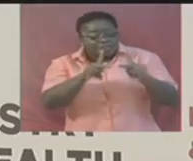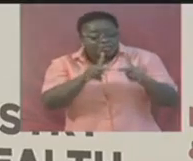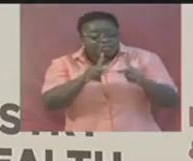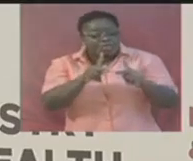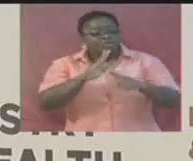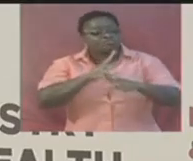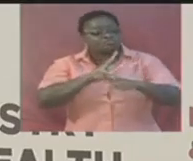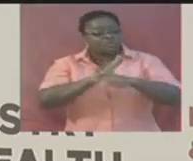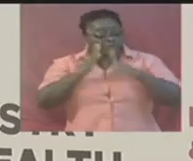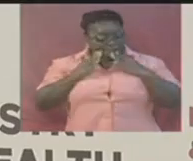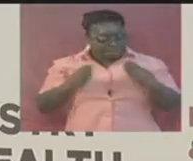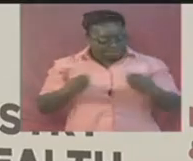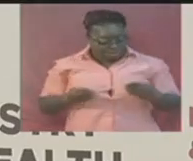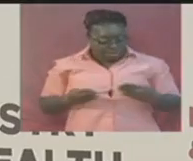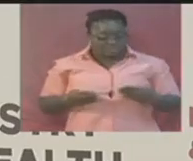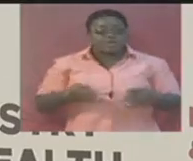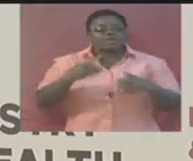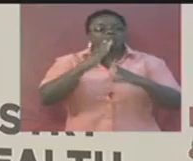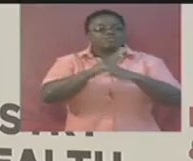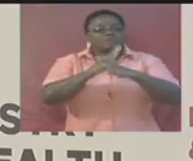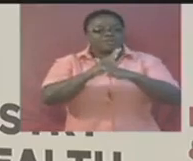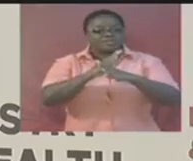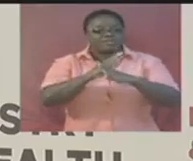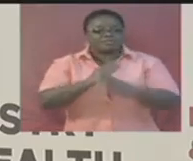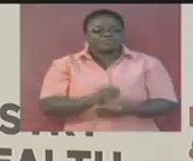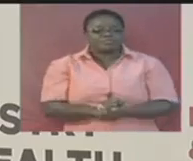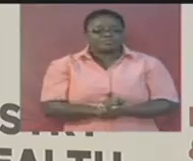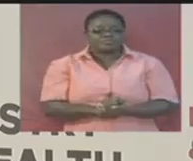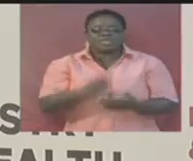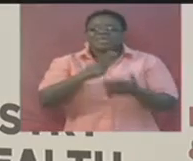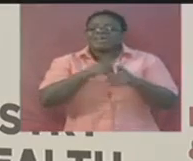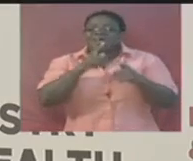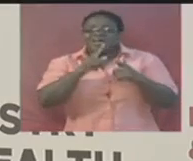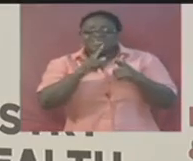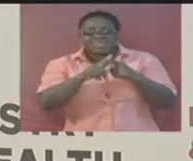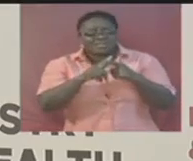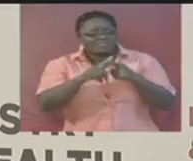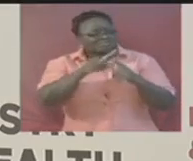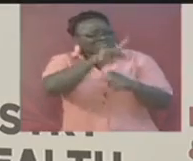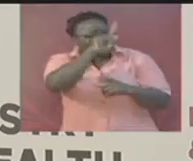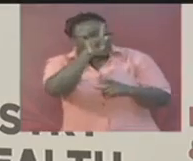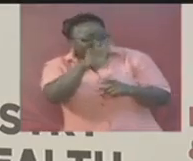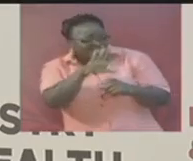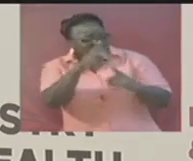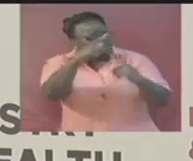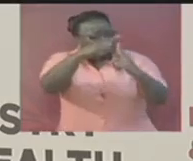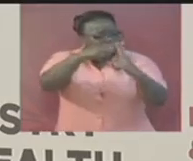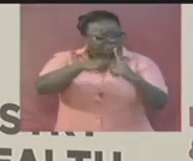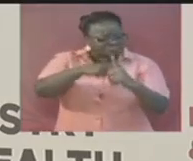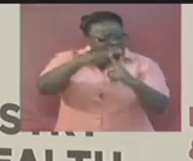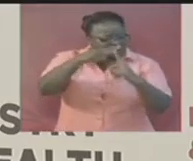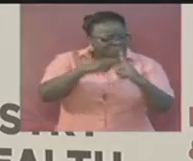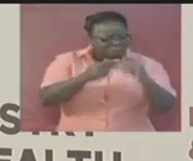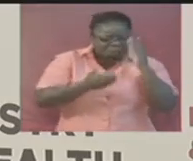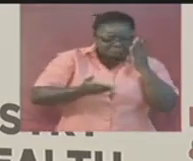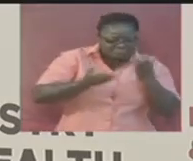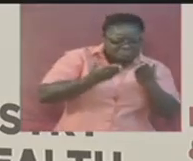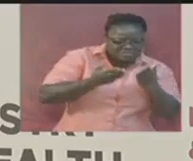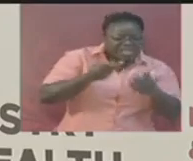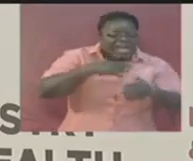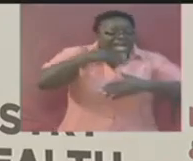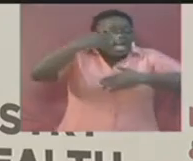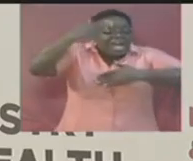that out there. And what they then do is that they do the measurement of the same anti-spike antibodies after they're vaccinated